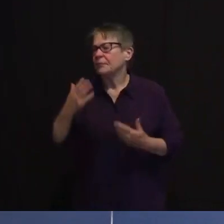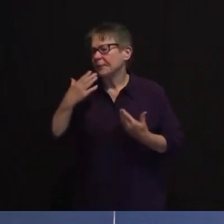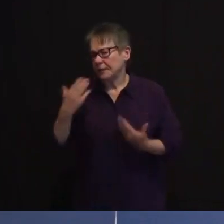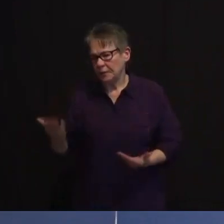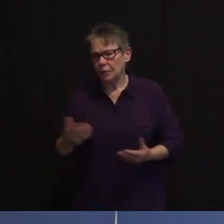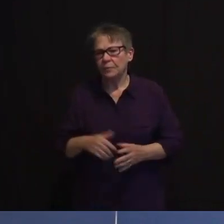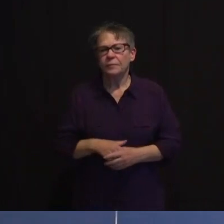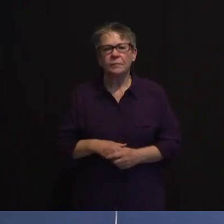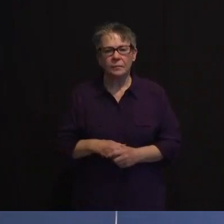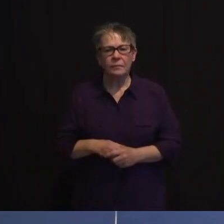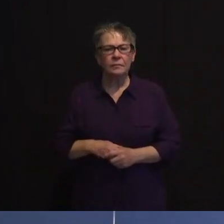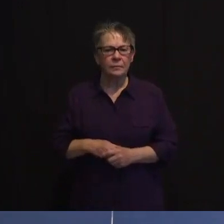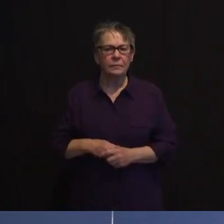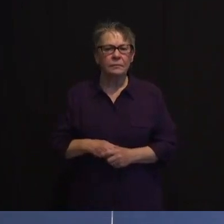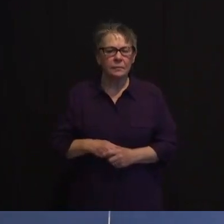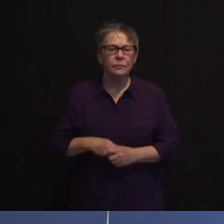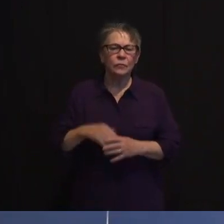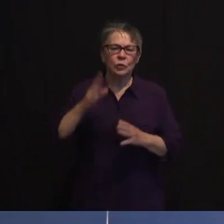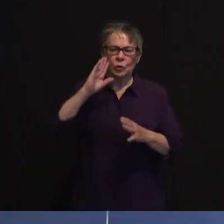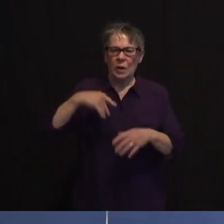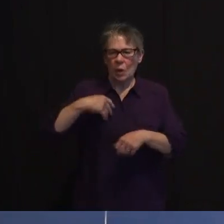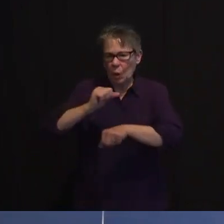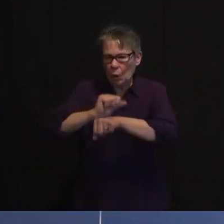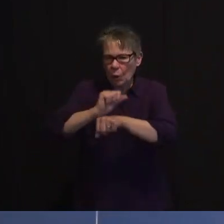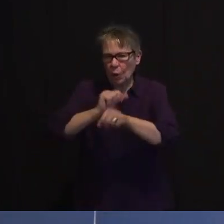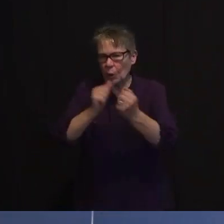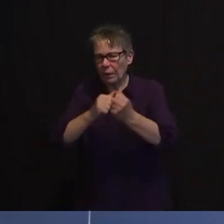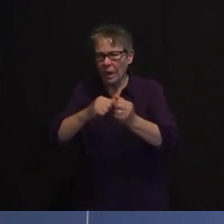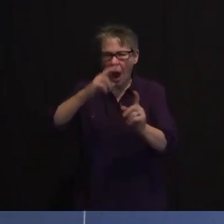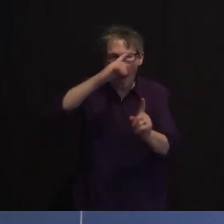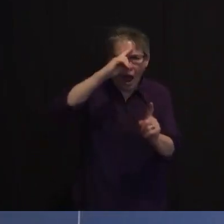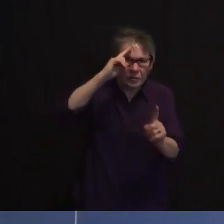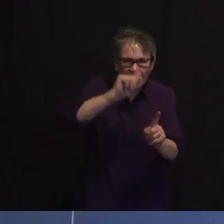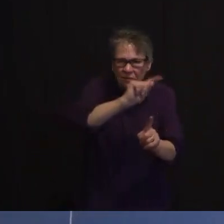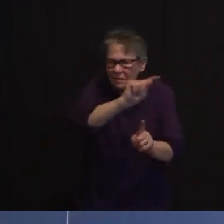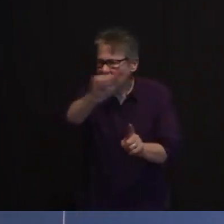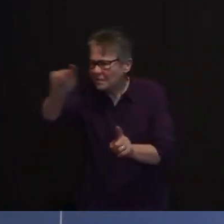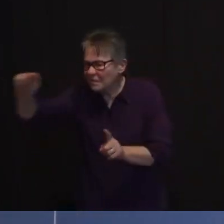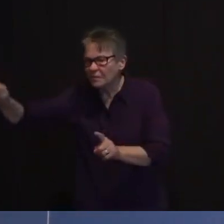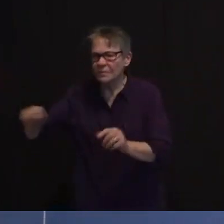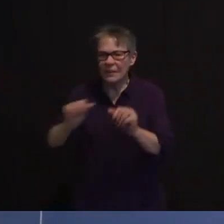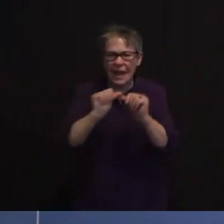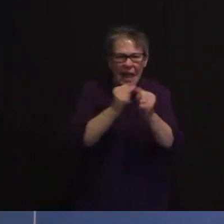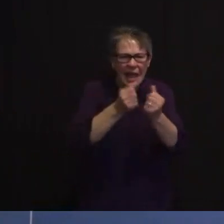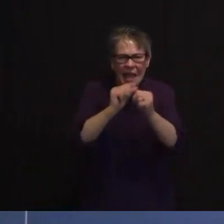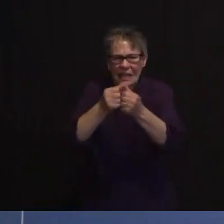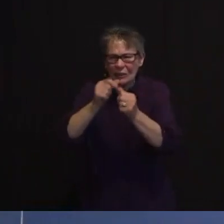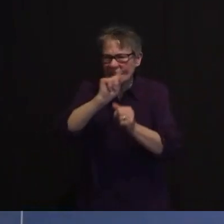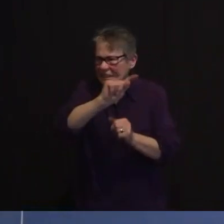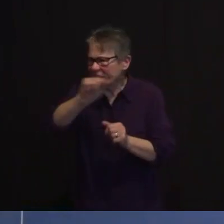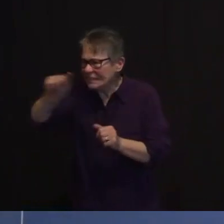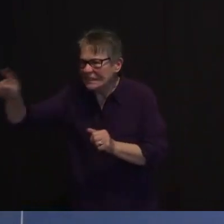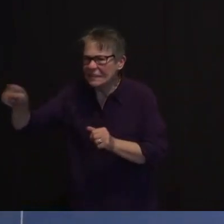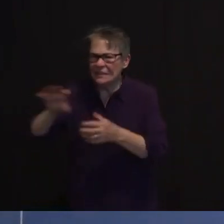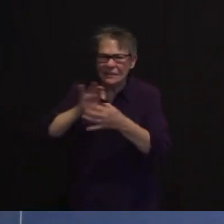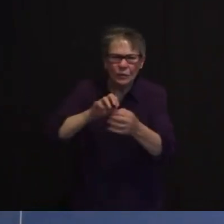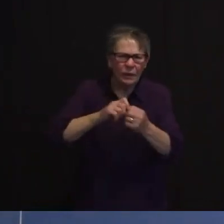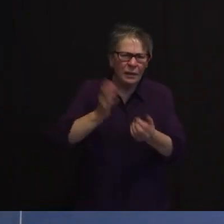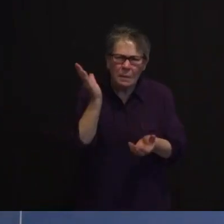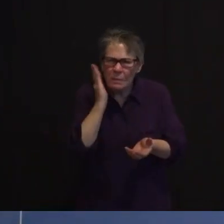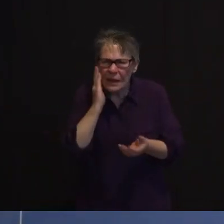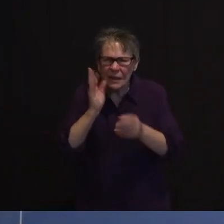with COVID-19, particularly those who need critical care. As the governor shared, according to the data reported from